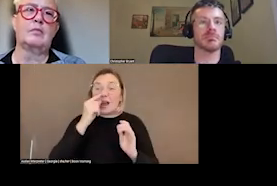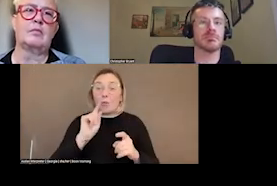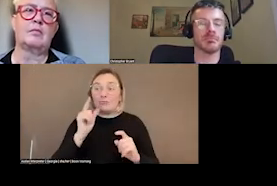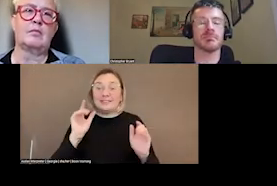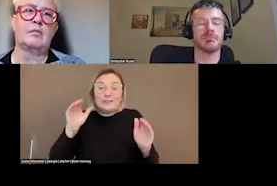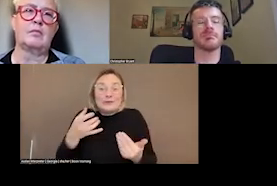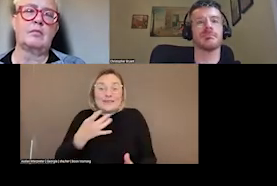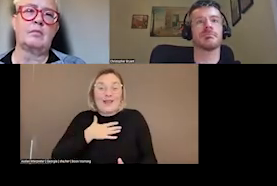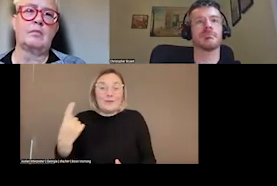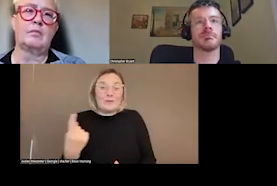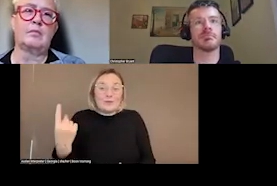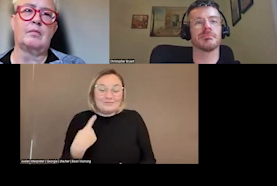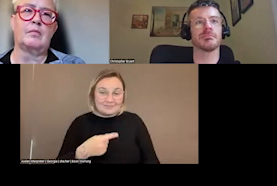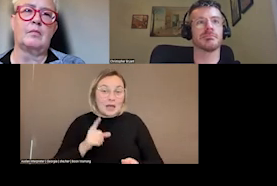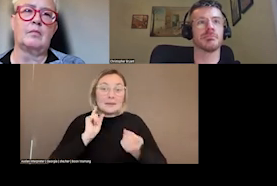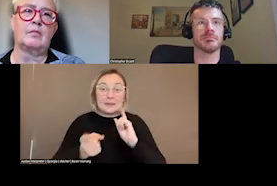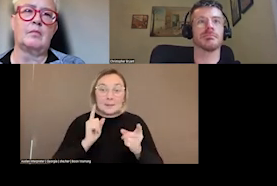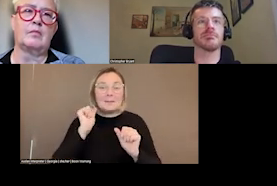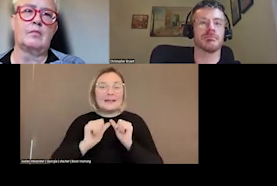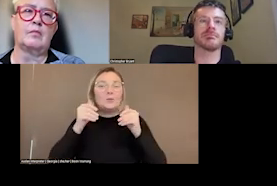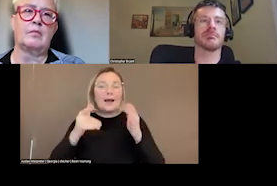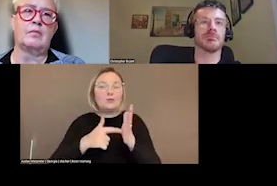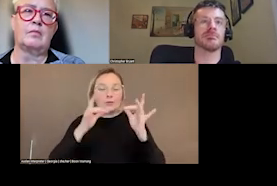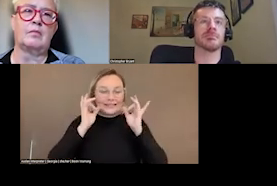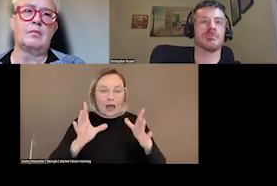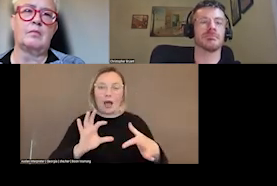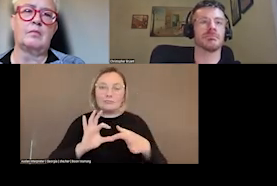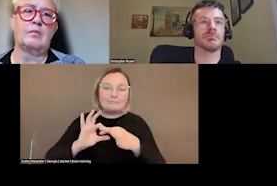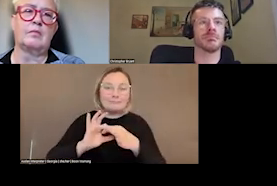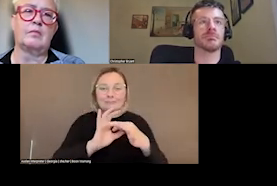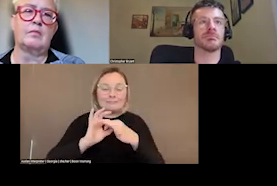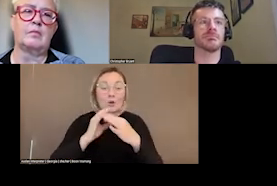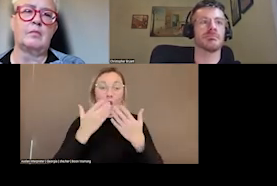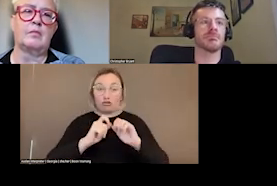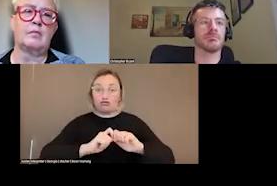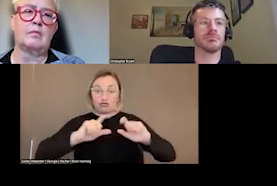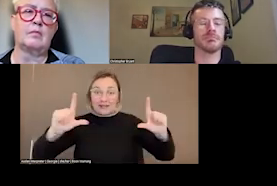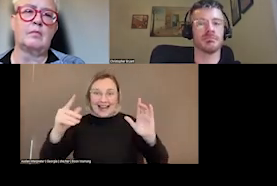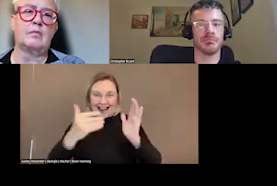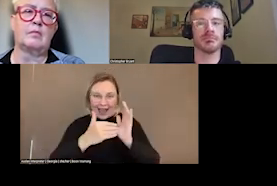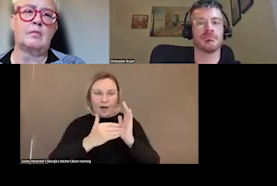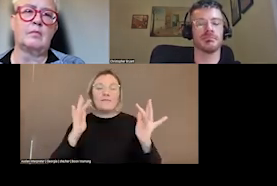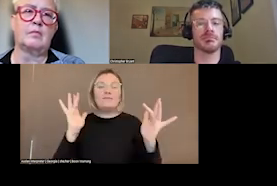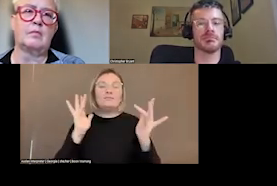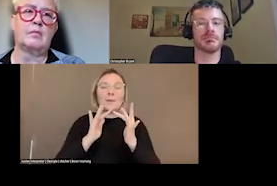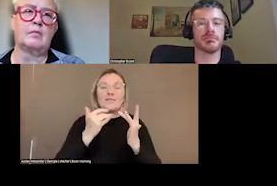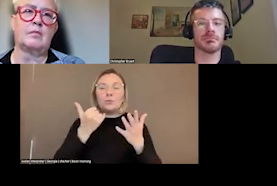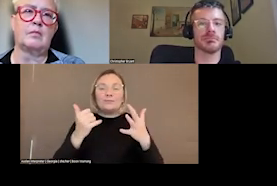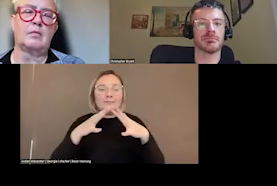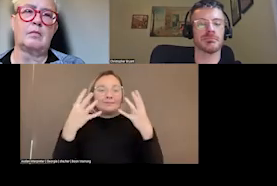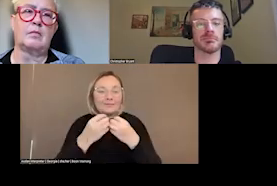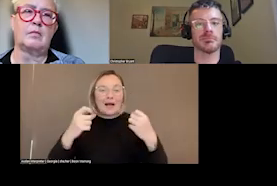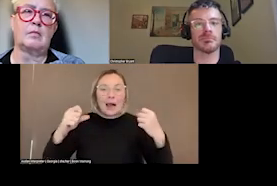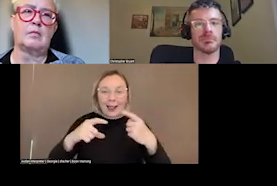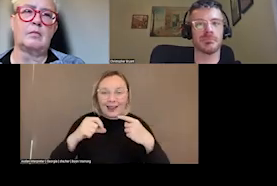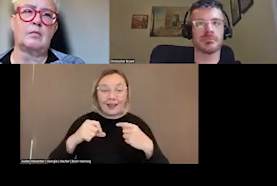introduce yourself. And sometimes that's the best way to start a relationship. So on the screen in front of you, you've got our contact detail, an